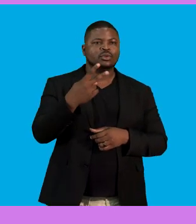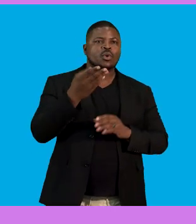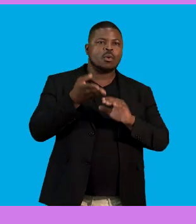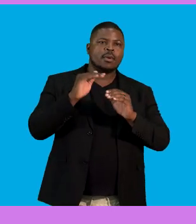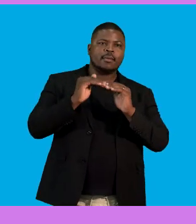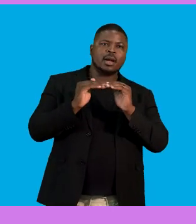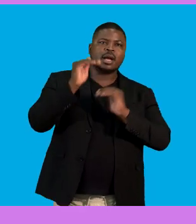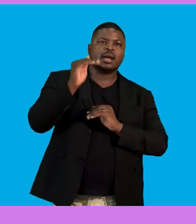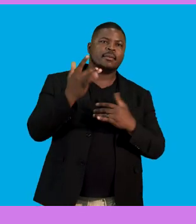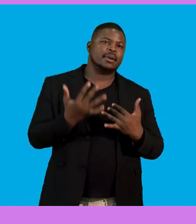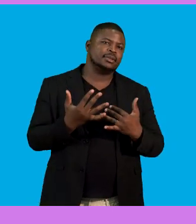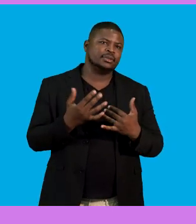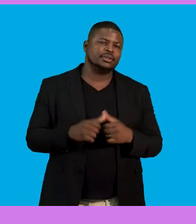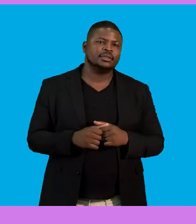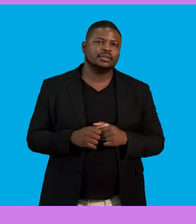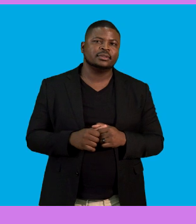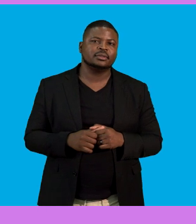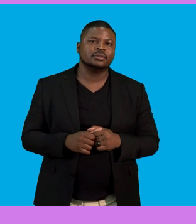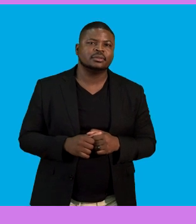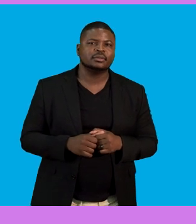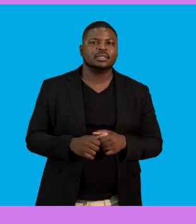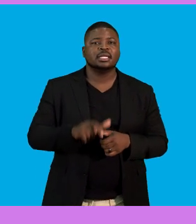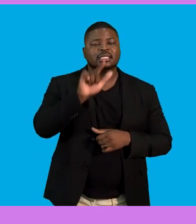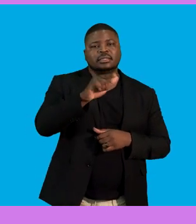80 centimeters high?